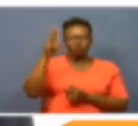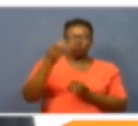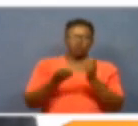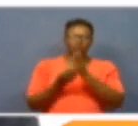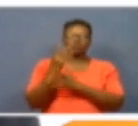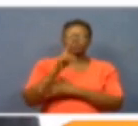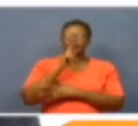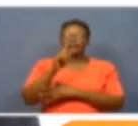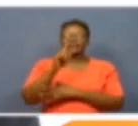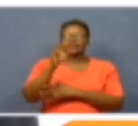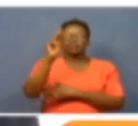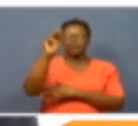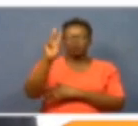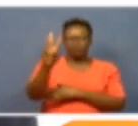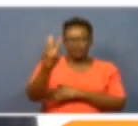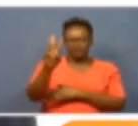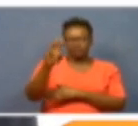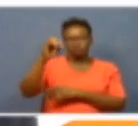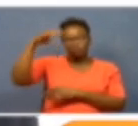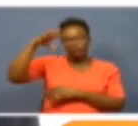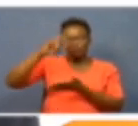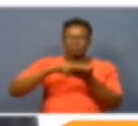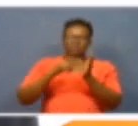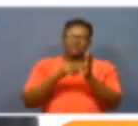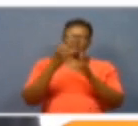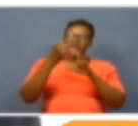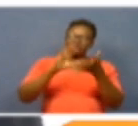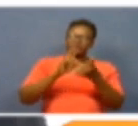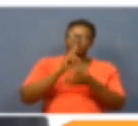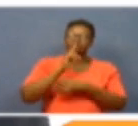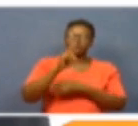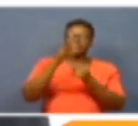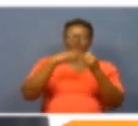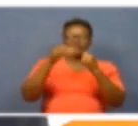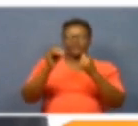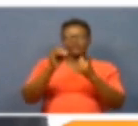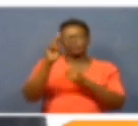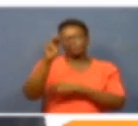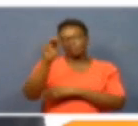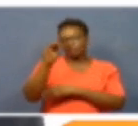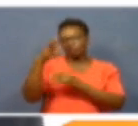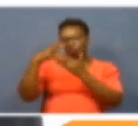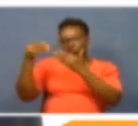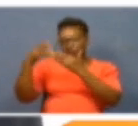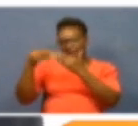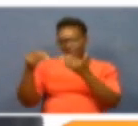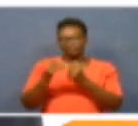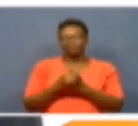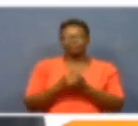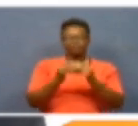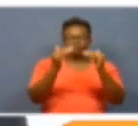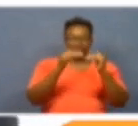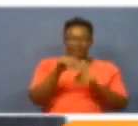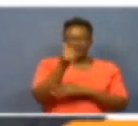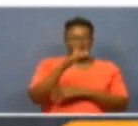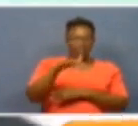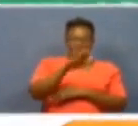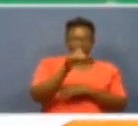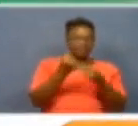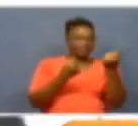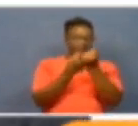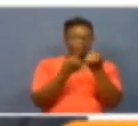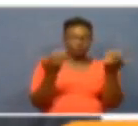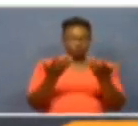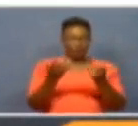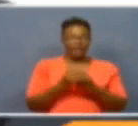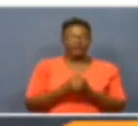power, and that's about $280 million. We also have other areas of support that will come from